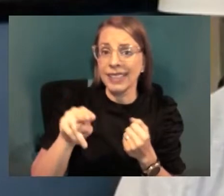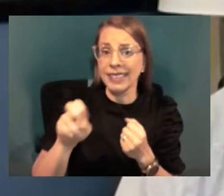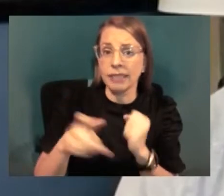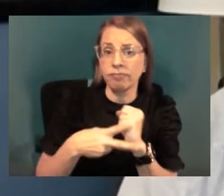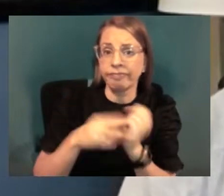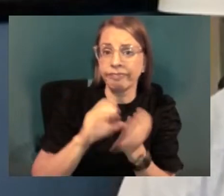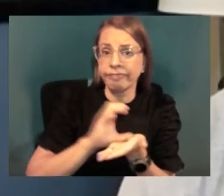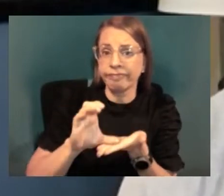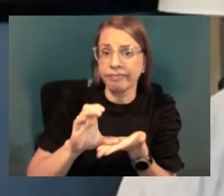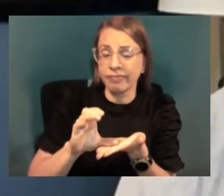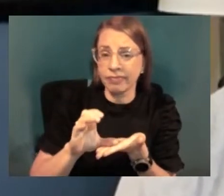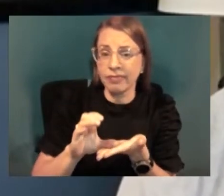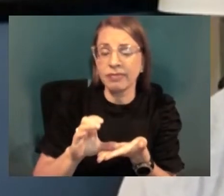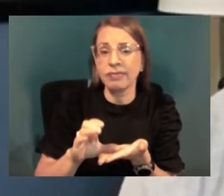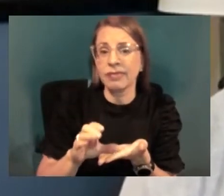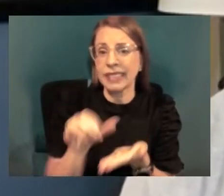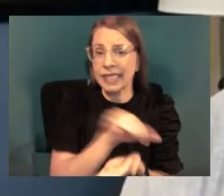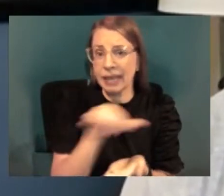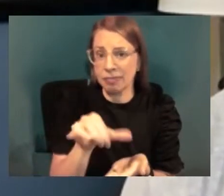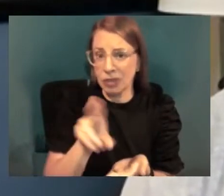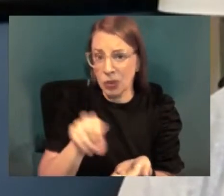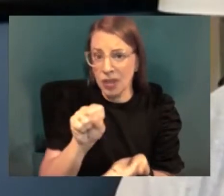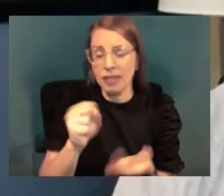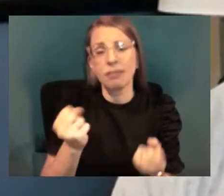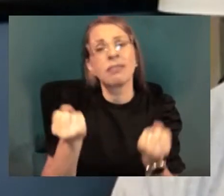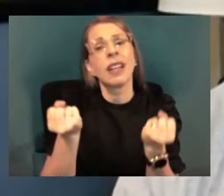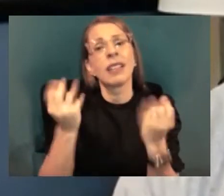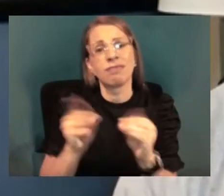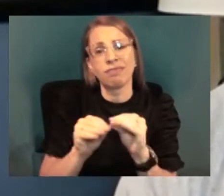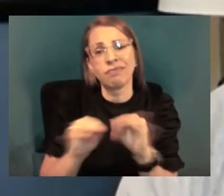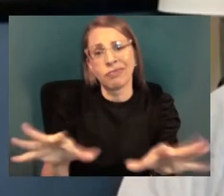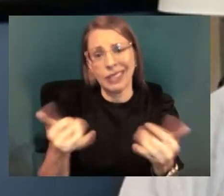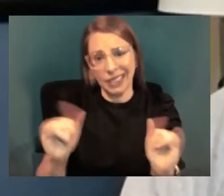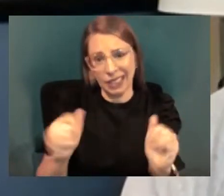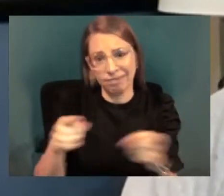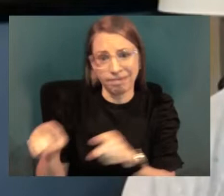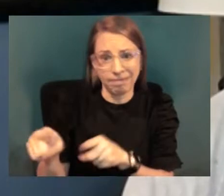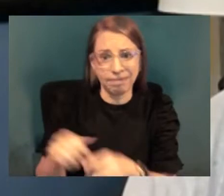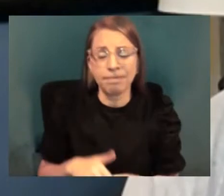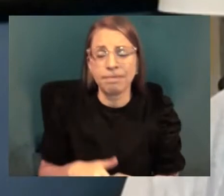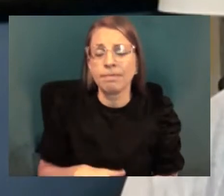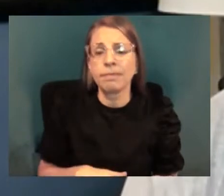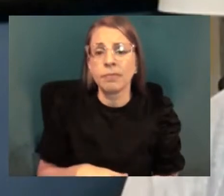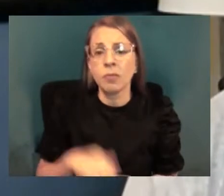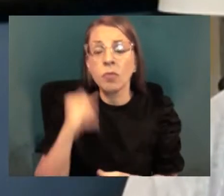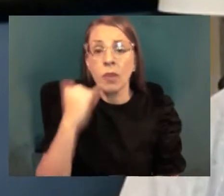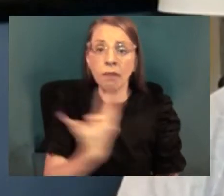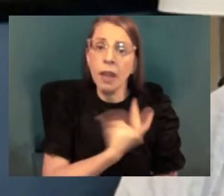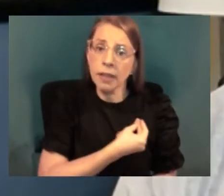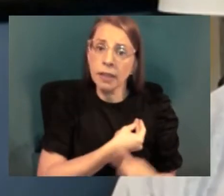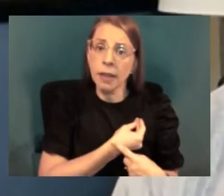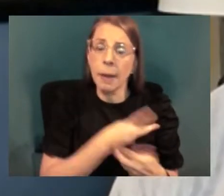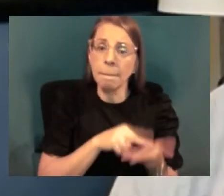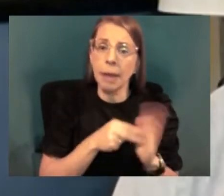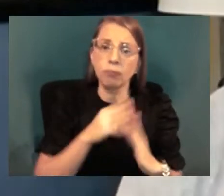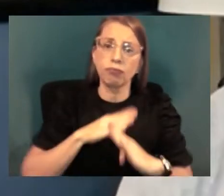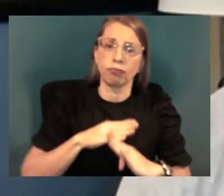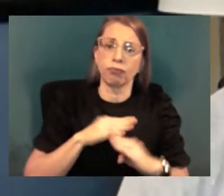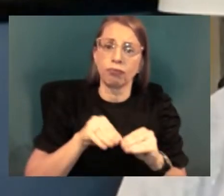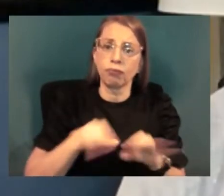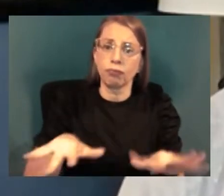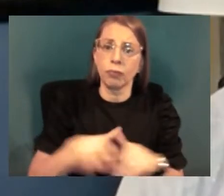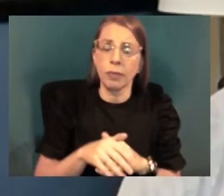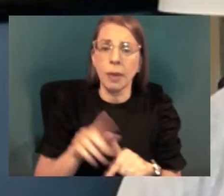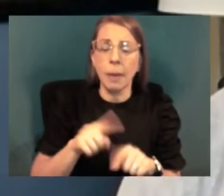there can still be a lot of spread out there, not so much if you're vaccinated, but for those